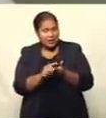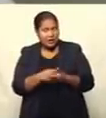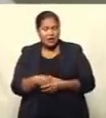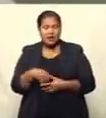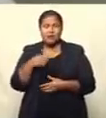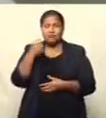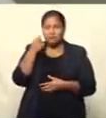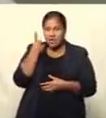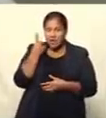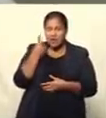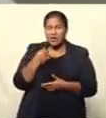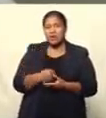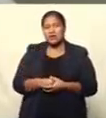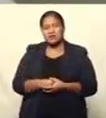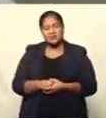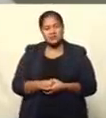the